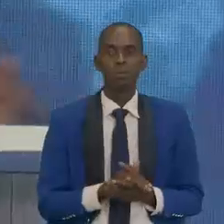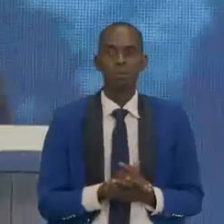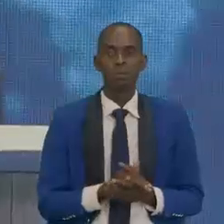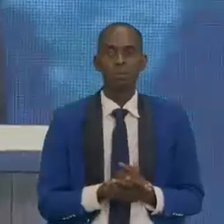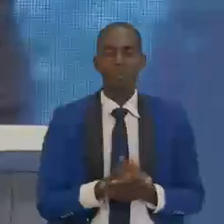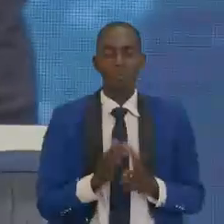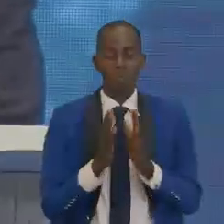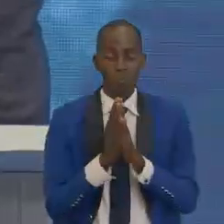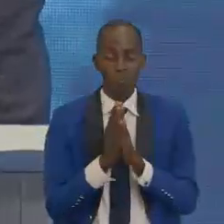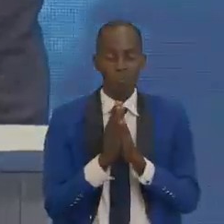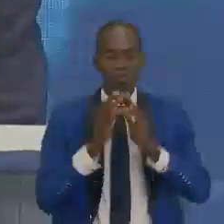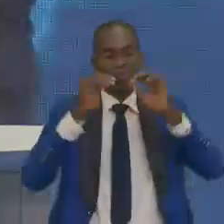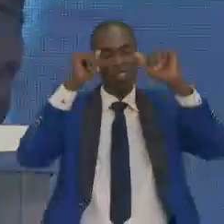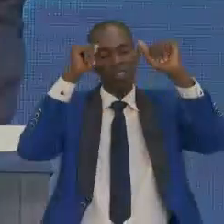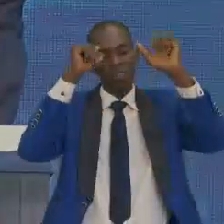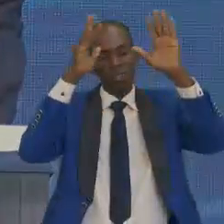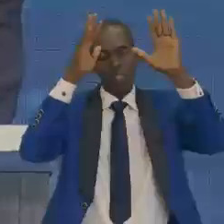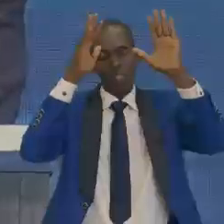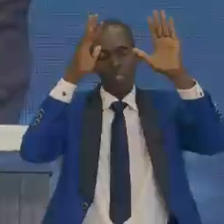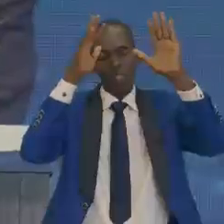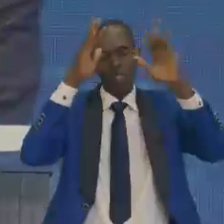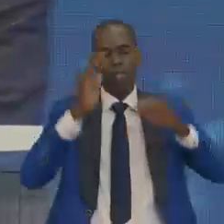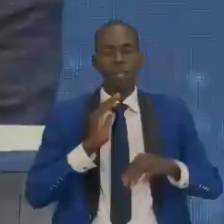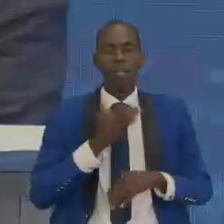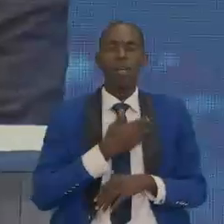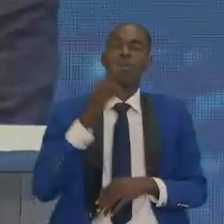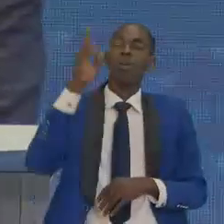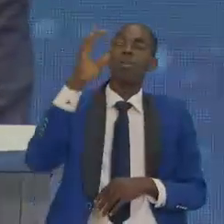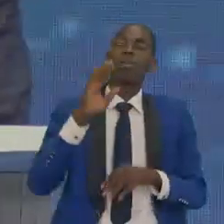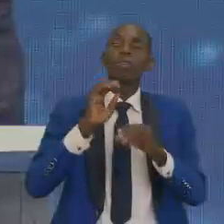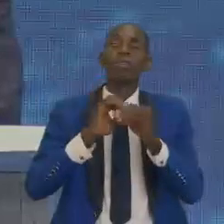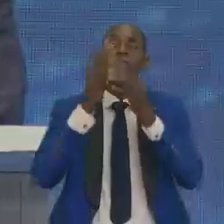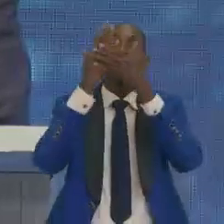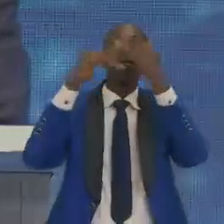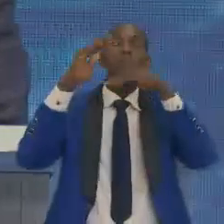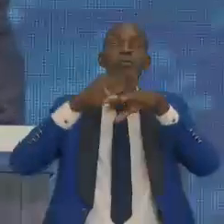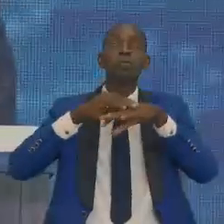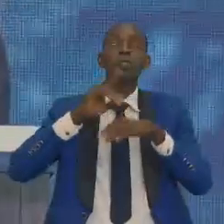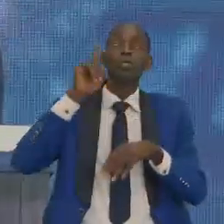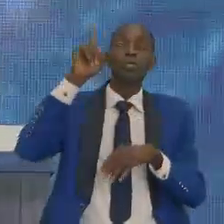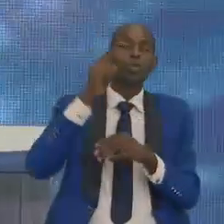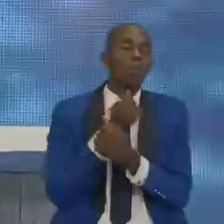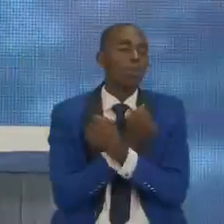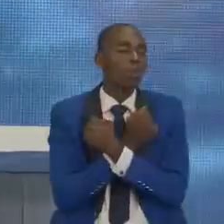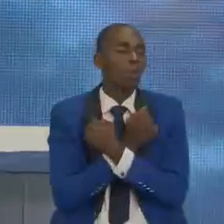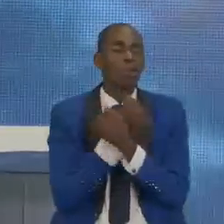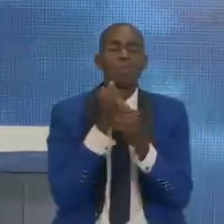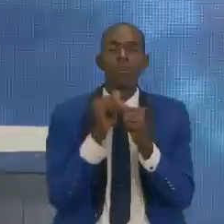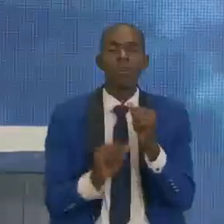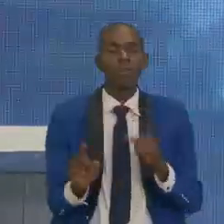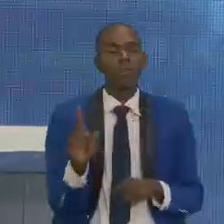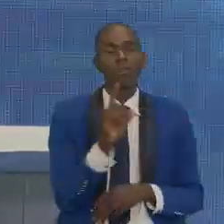Father, our God in heaven, you love everyone.